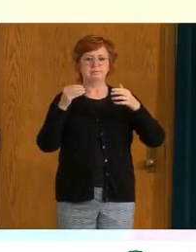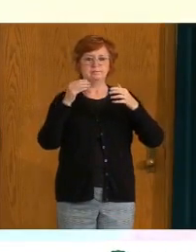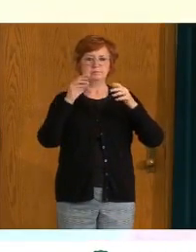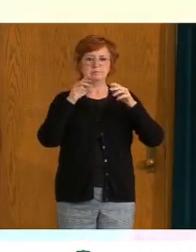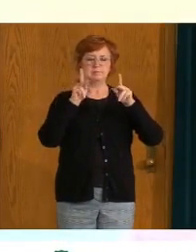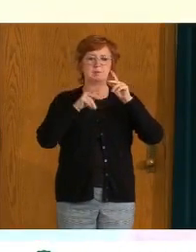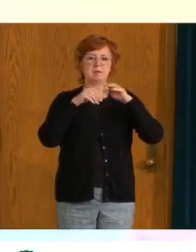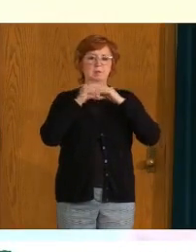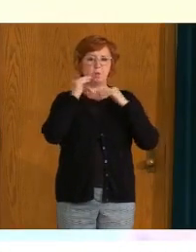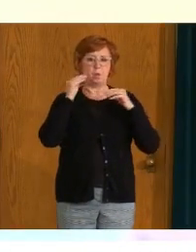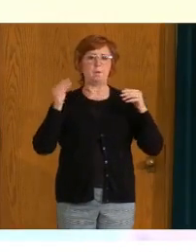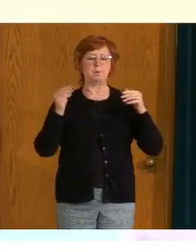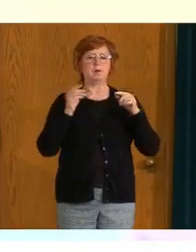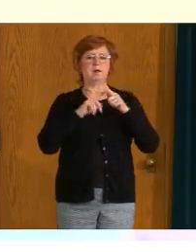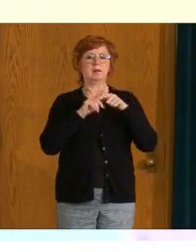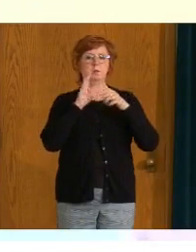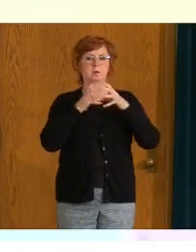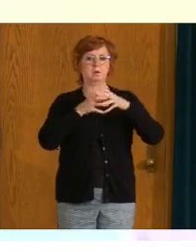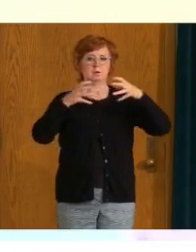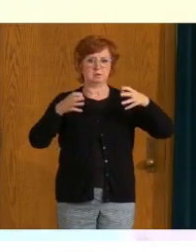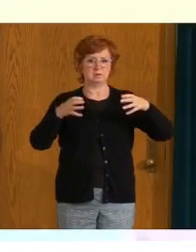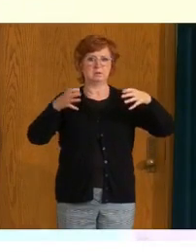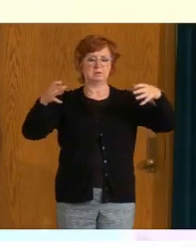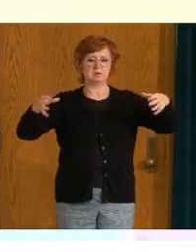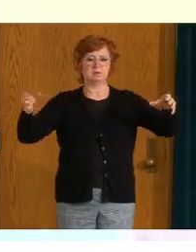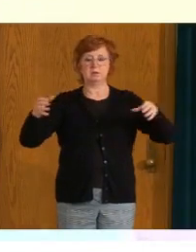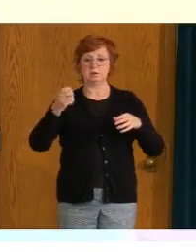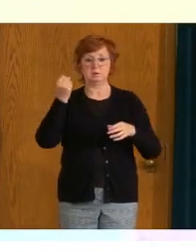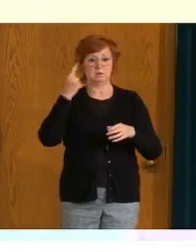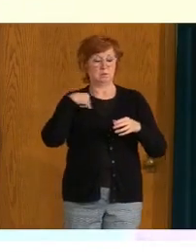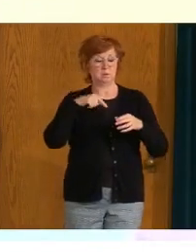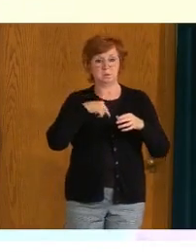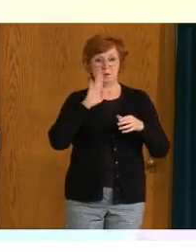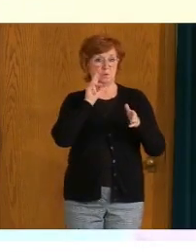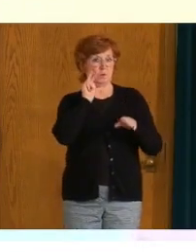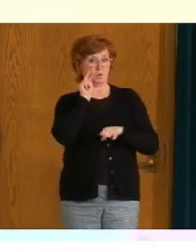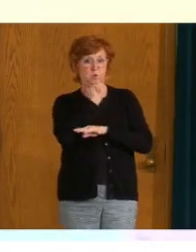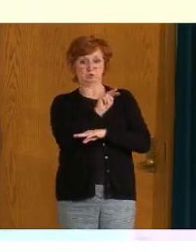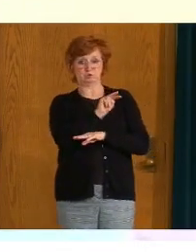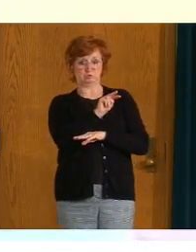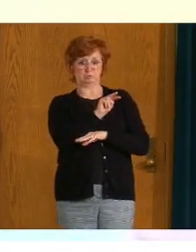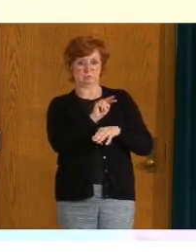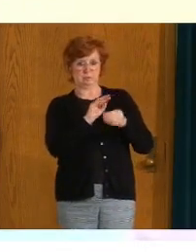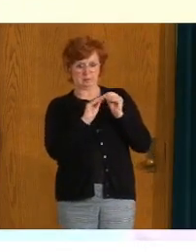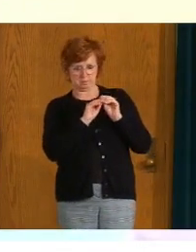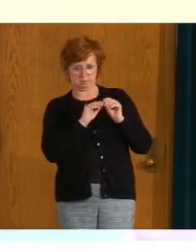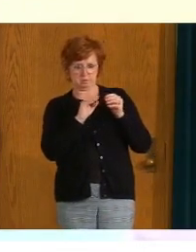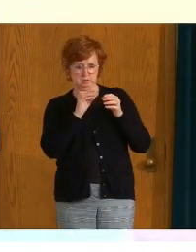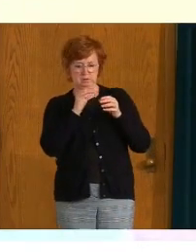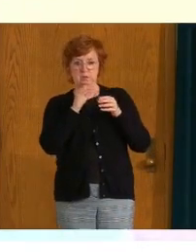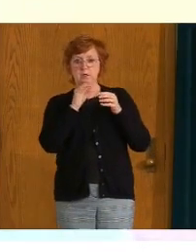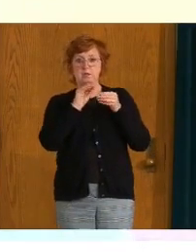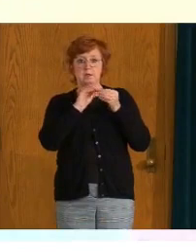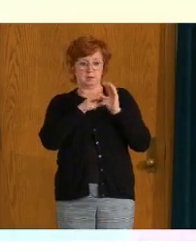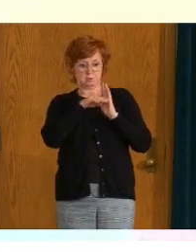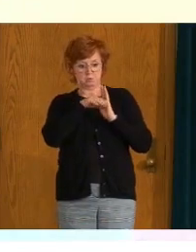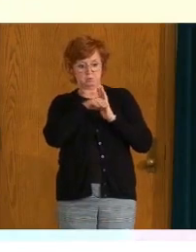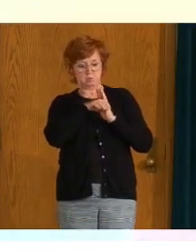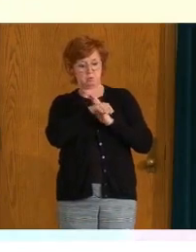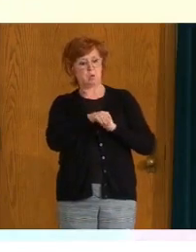and private, we'll continue to monitor that. And obviously, we need to support people who would like to wear a